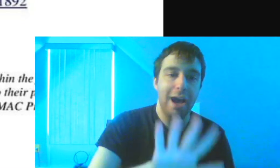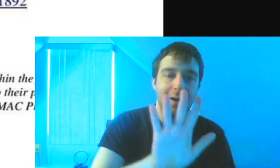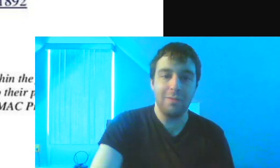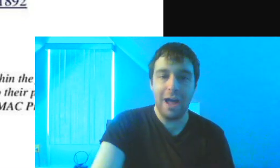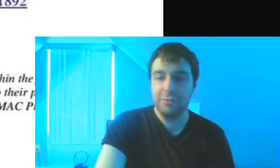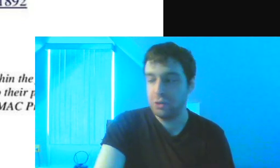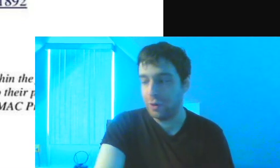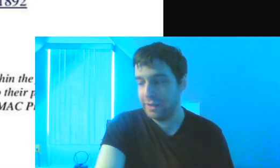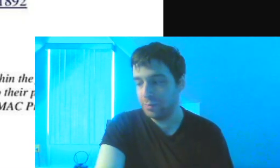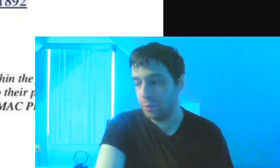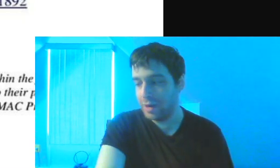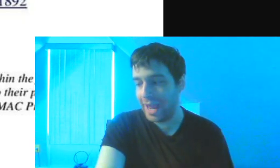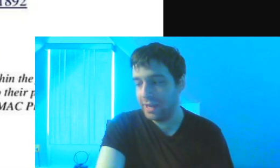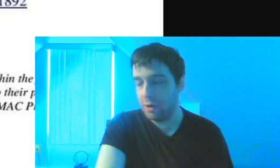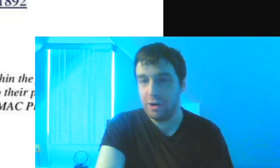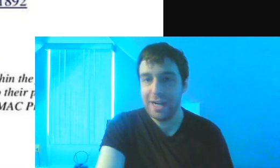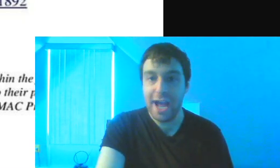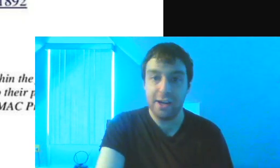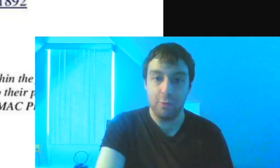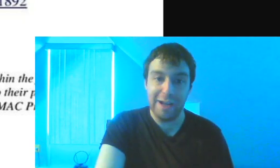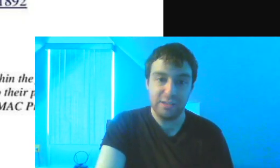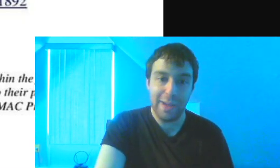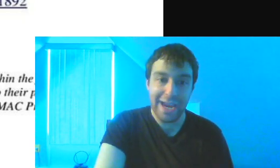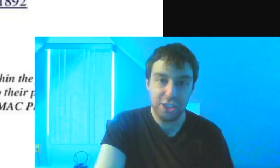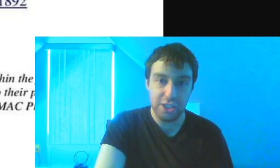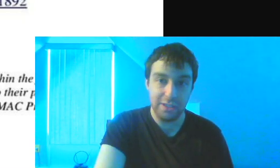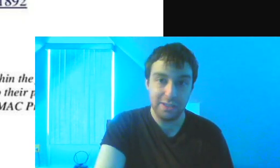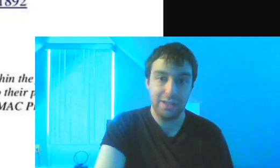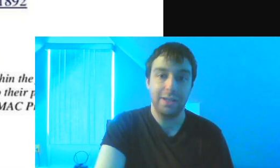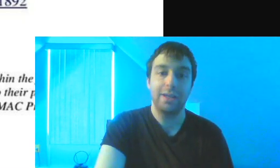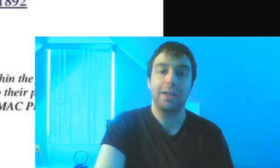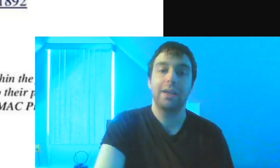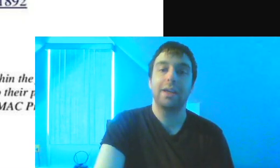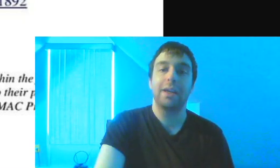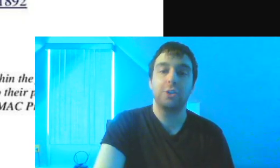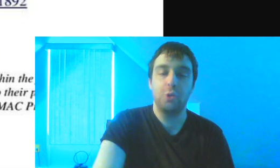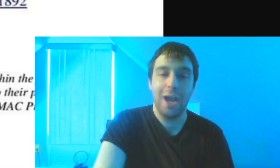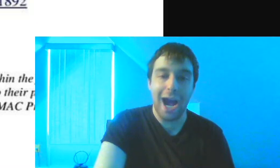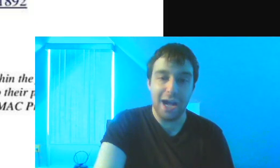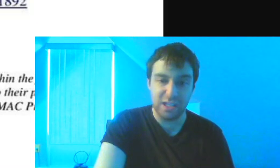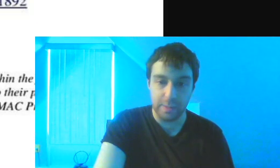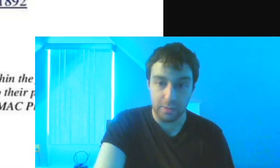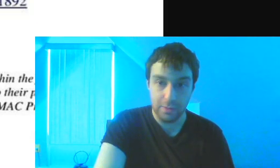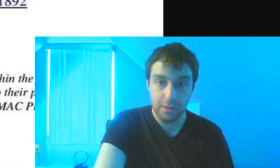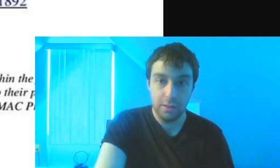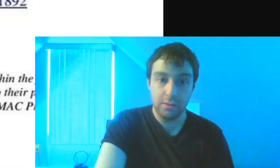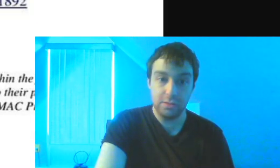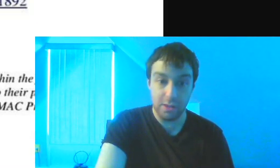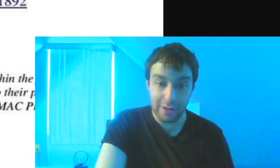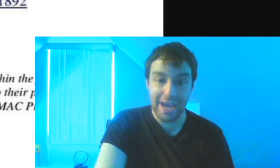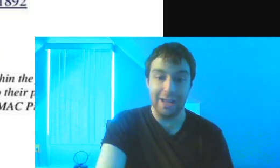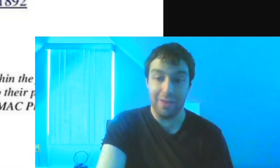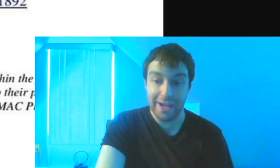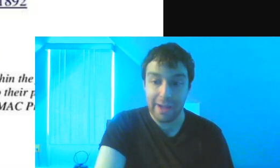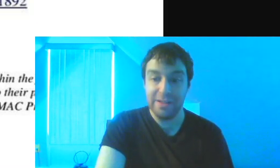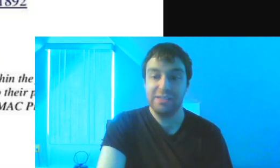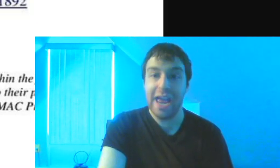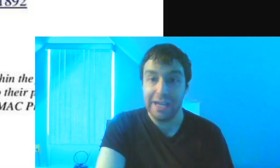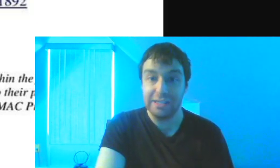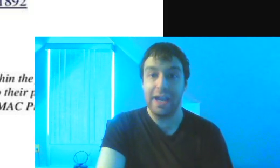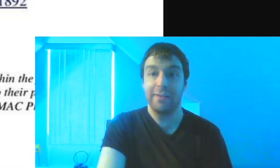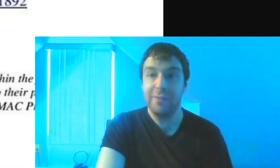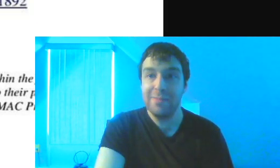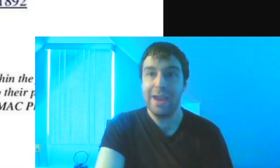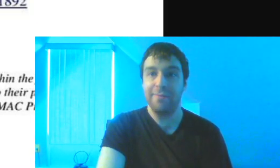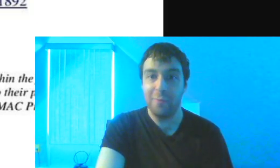they are not allowed to transport a cardiac arrest patient to a hospital. So again, like I've been